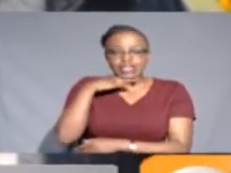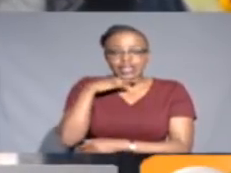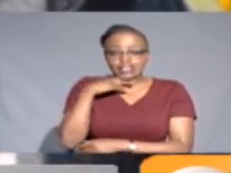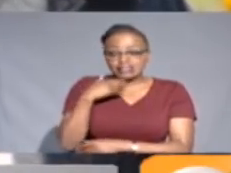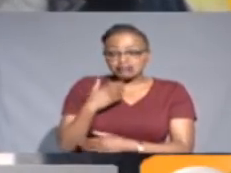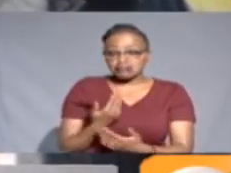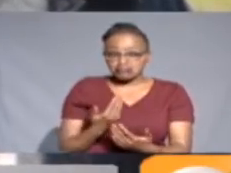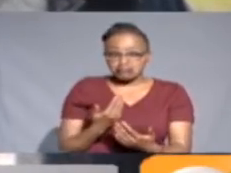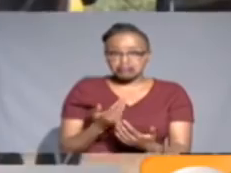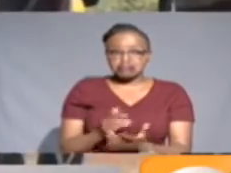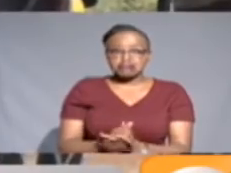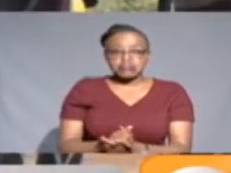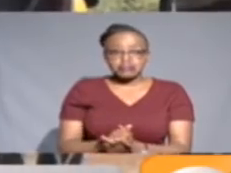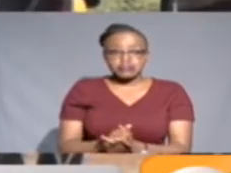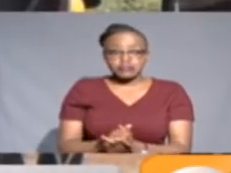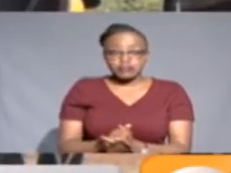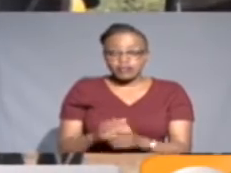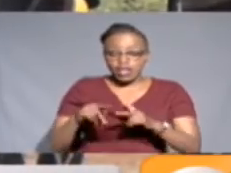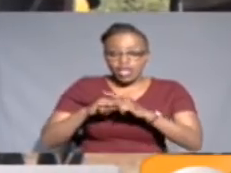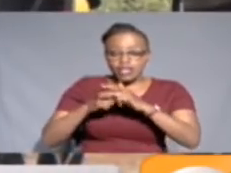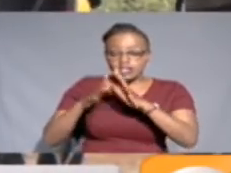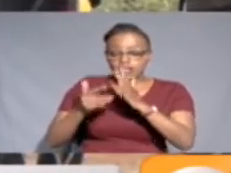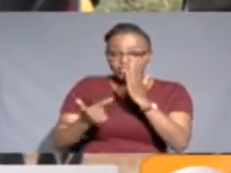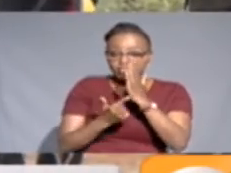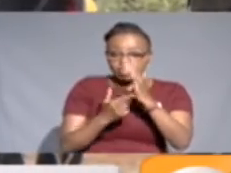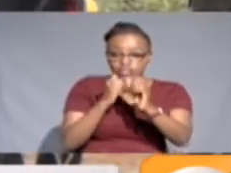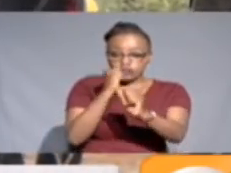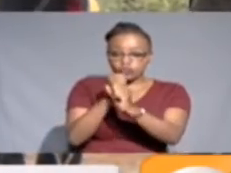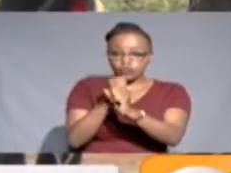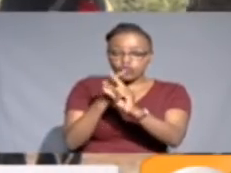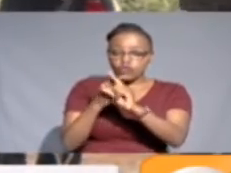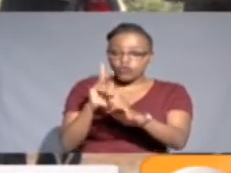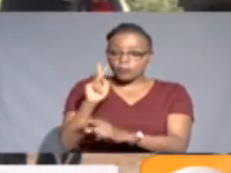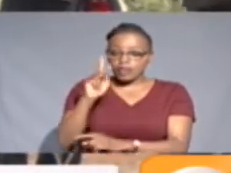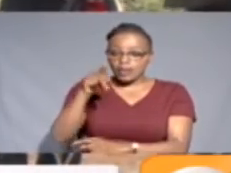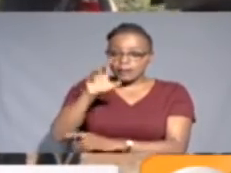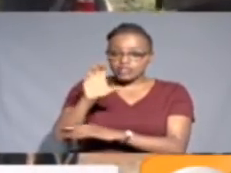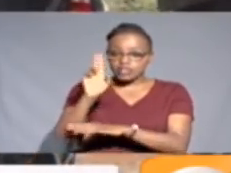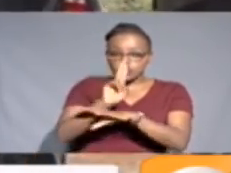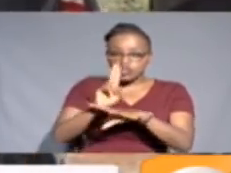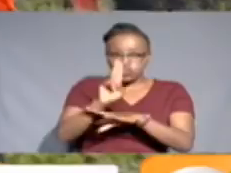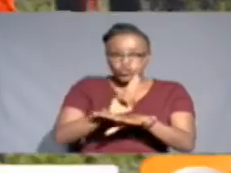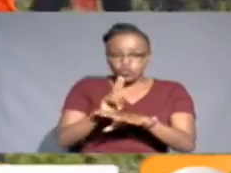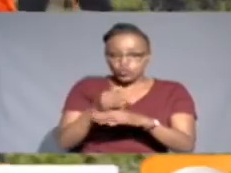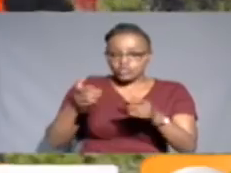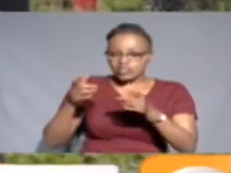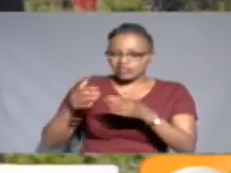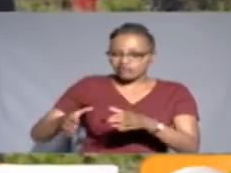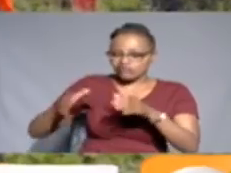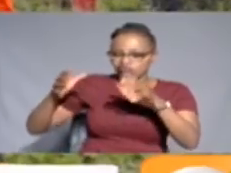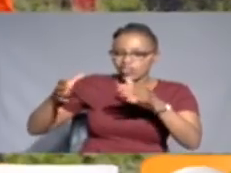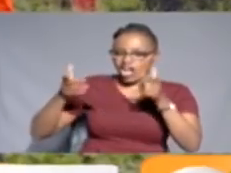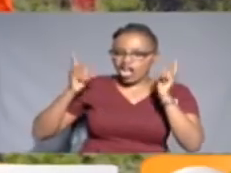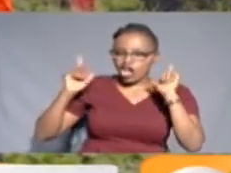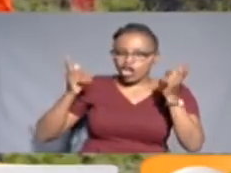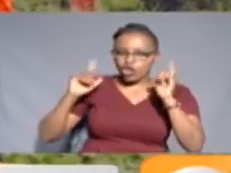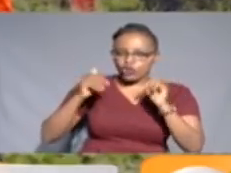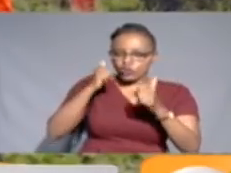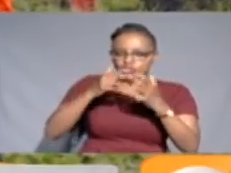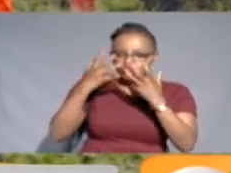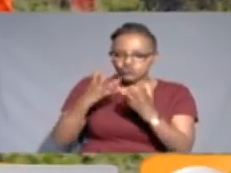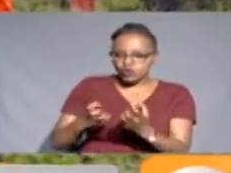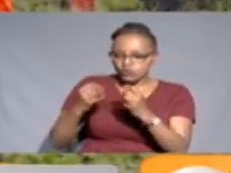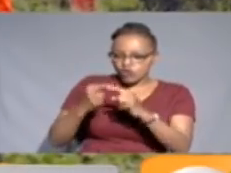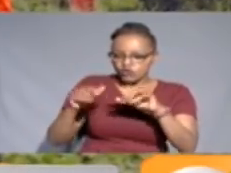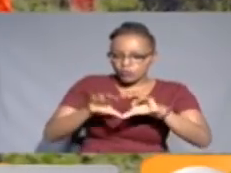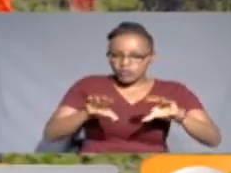fumes underground. Engineers and technical staff from Kenya Pipeline forced to use portable tanks to collect the fuel that was already siphoned from the